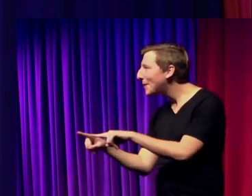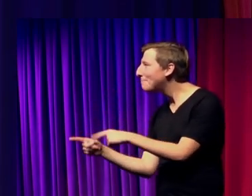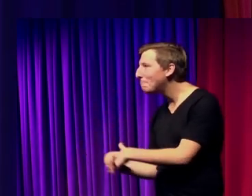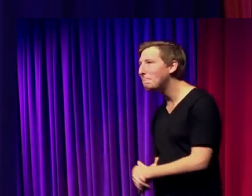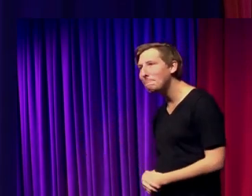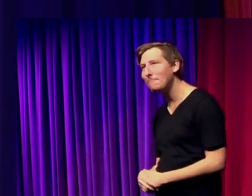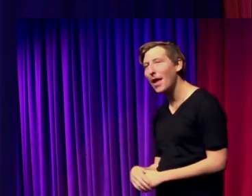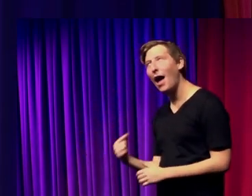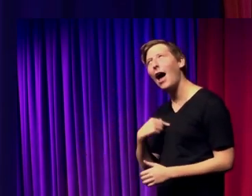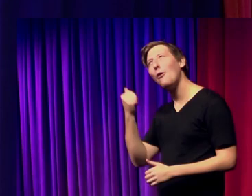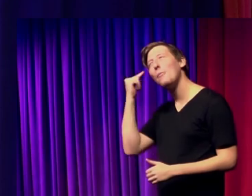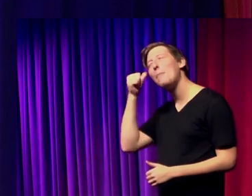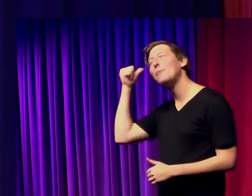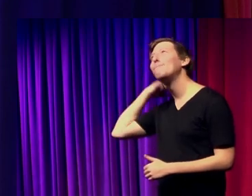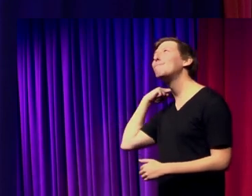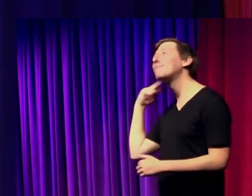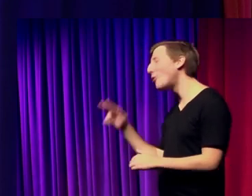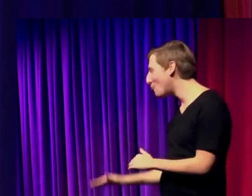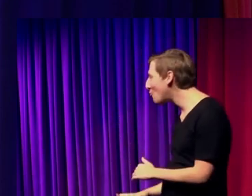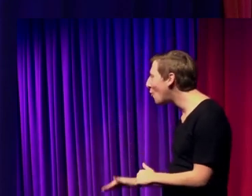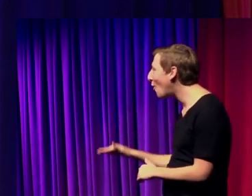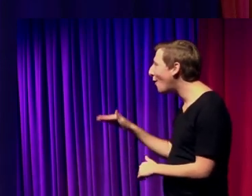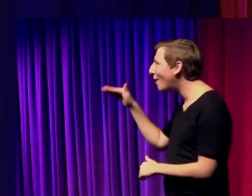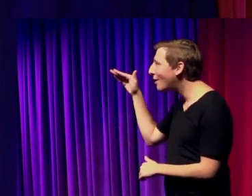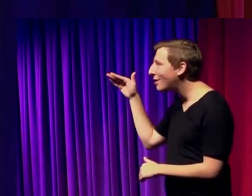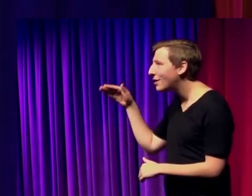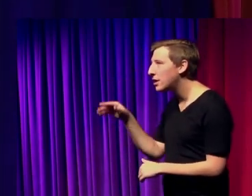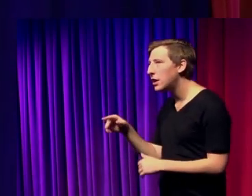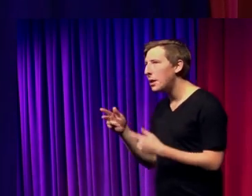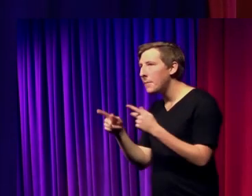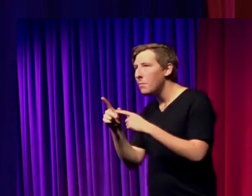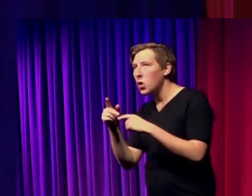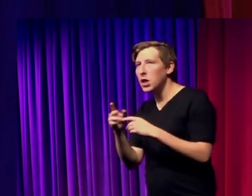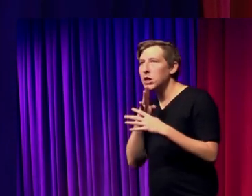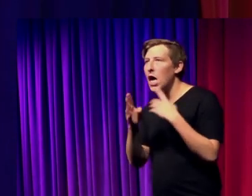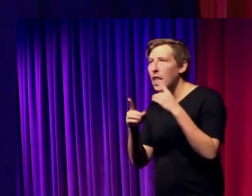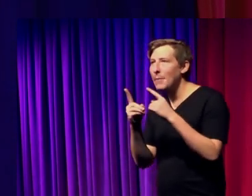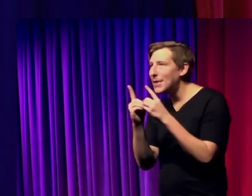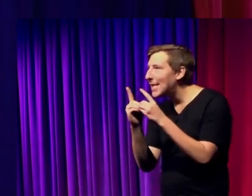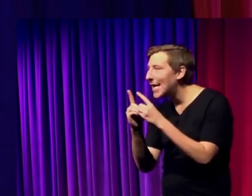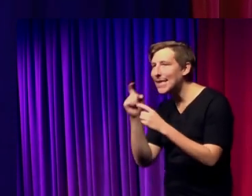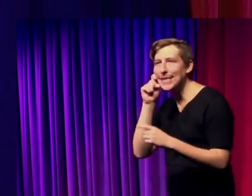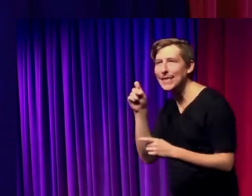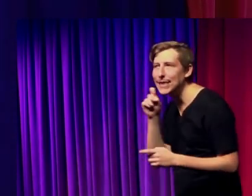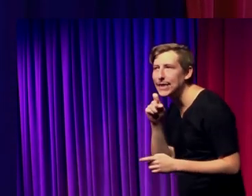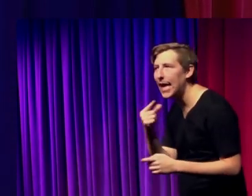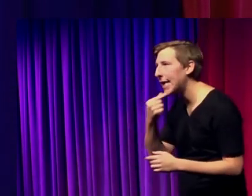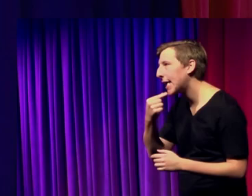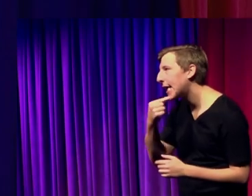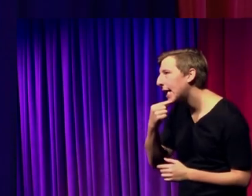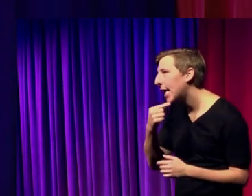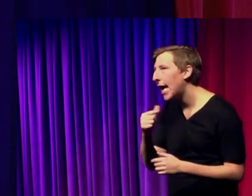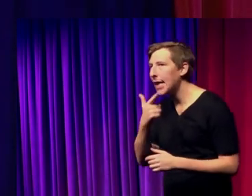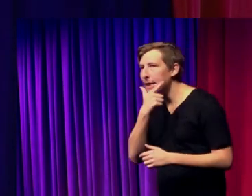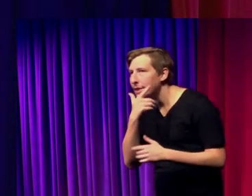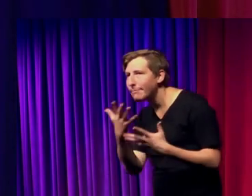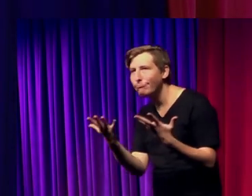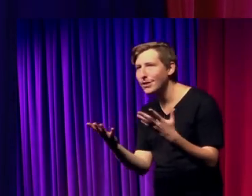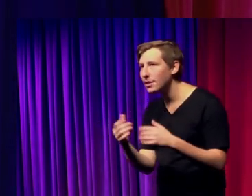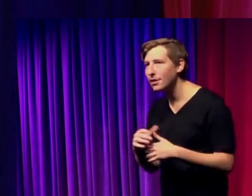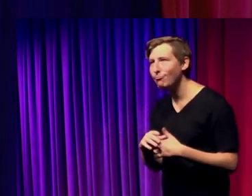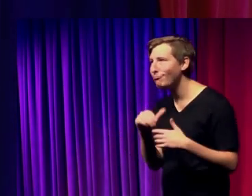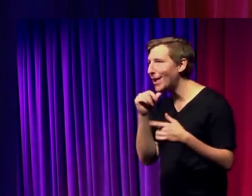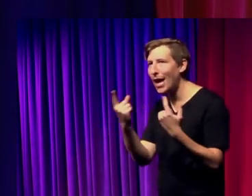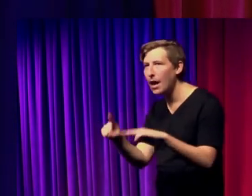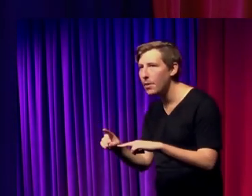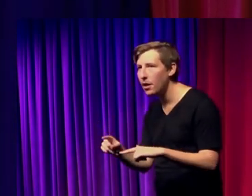I remember growing up, like people like wouldn't talk about like sex or sexuality or dating, like none of that, except my cousin who was